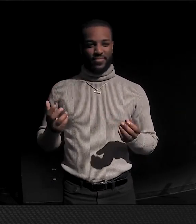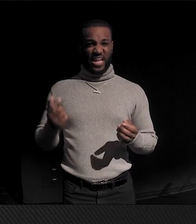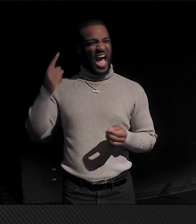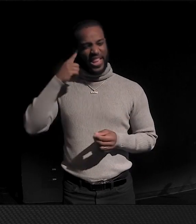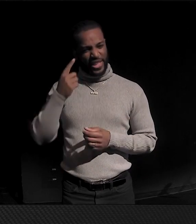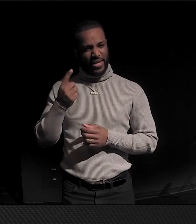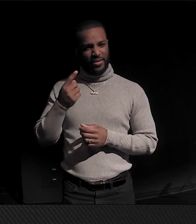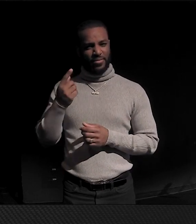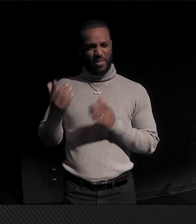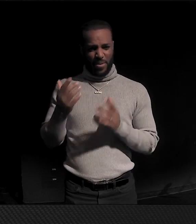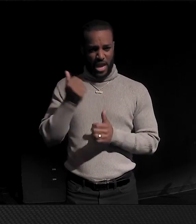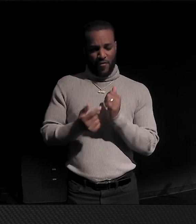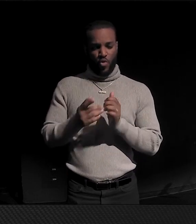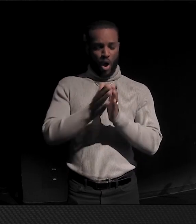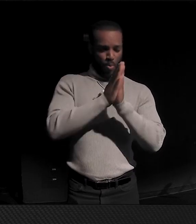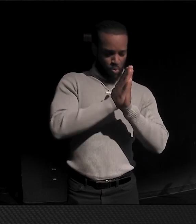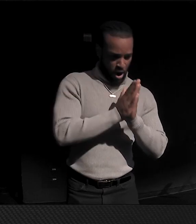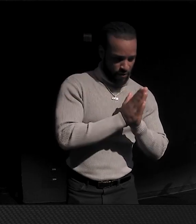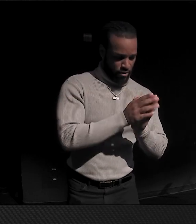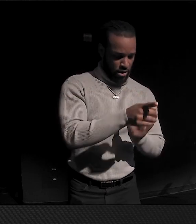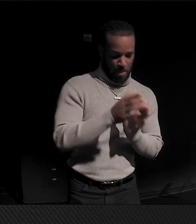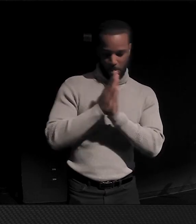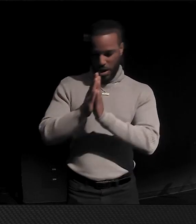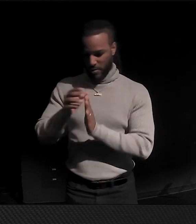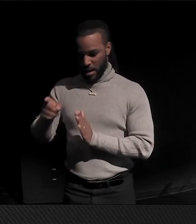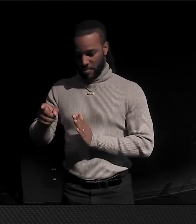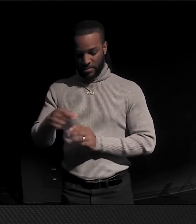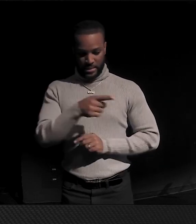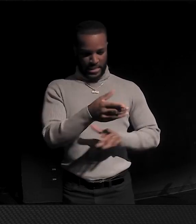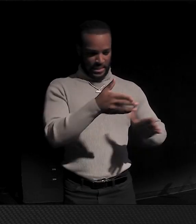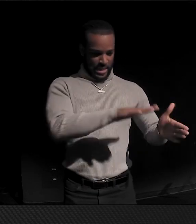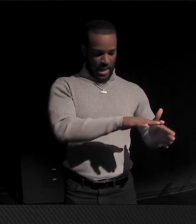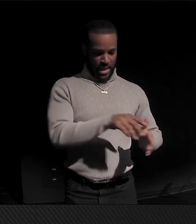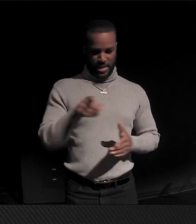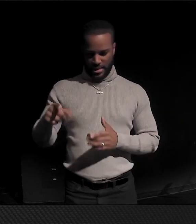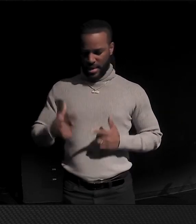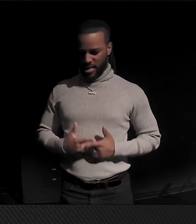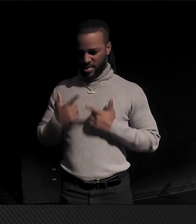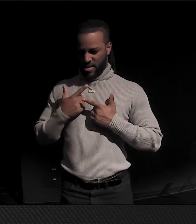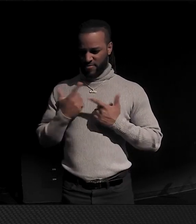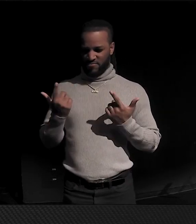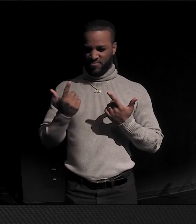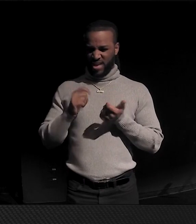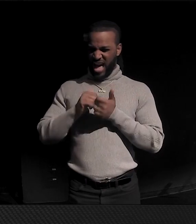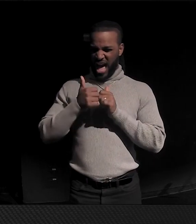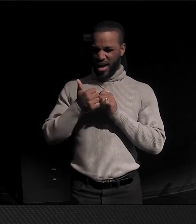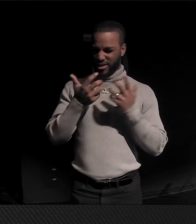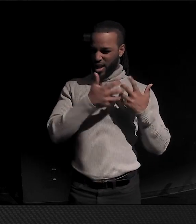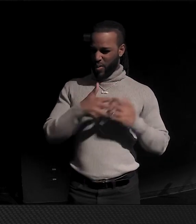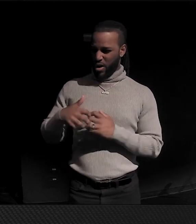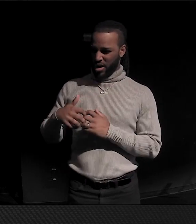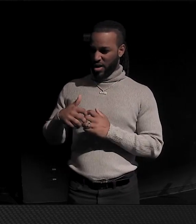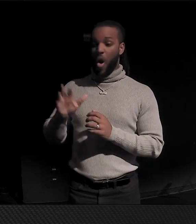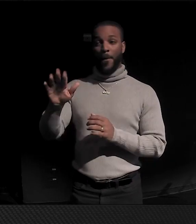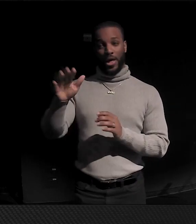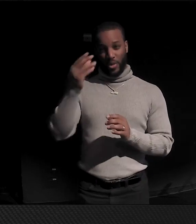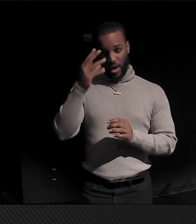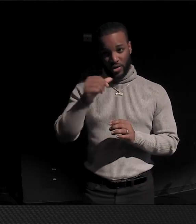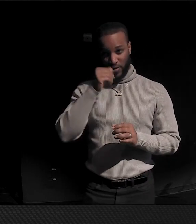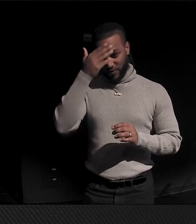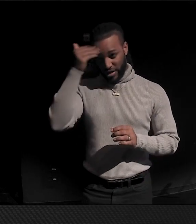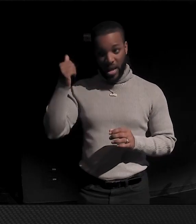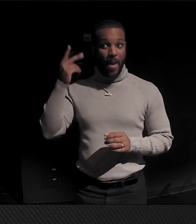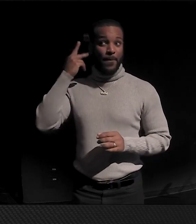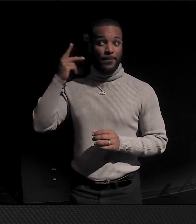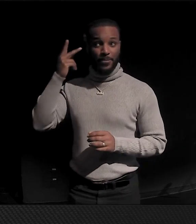both prayed for both. One died, one lived. How does that work? It can be confusing, right? Oh, and by the way, we forget, Peter